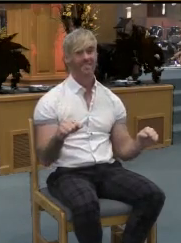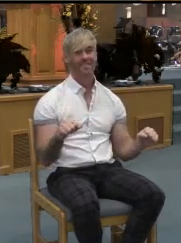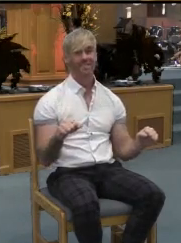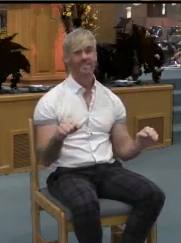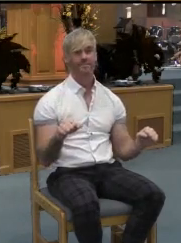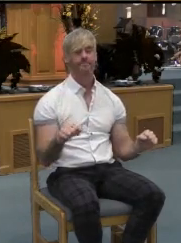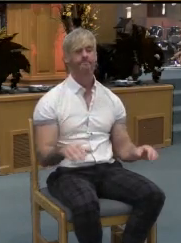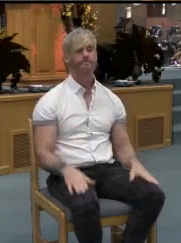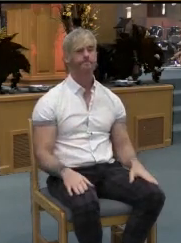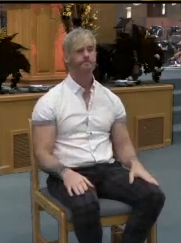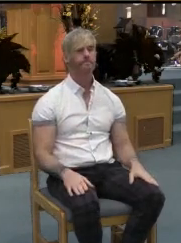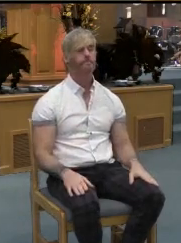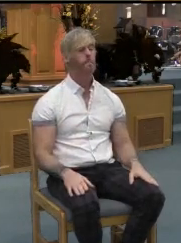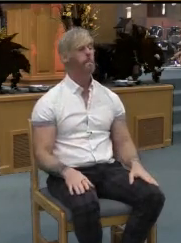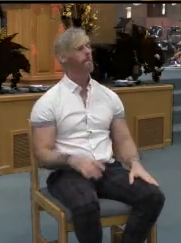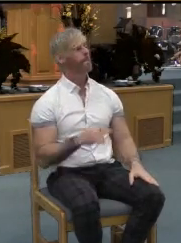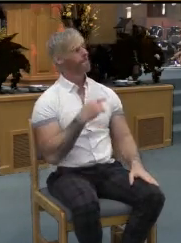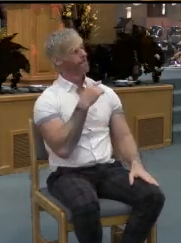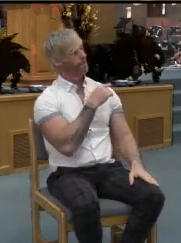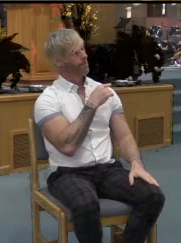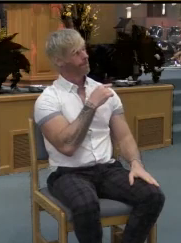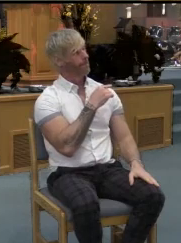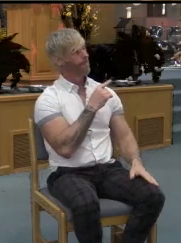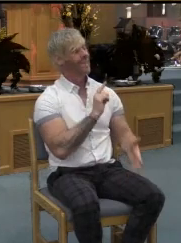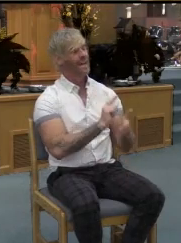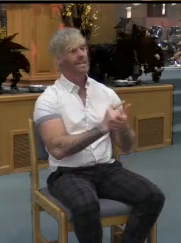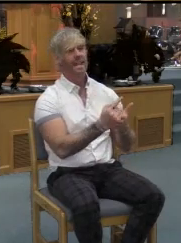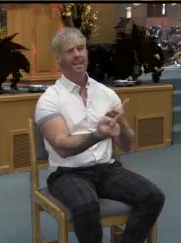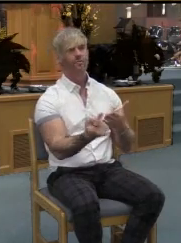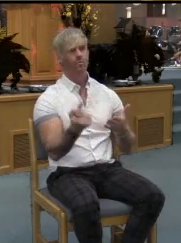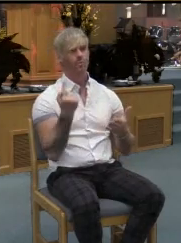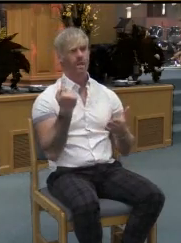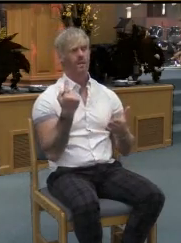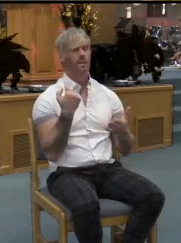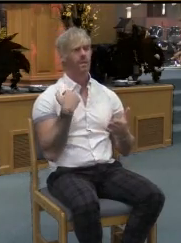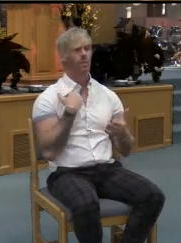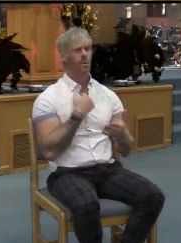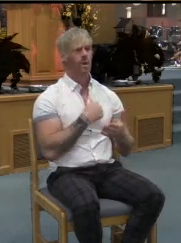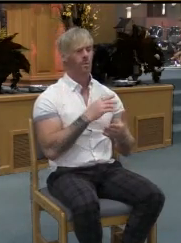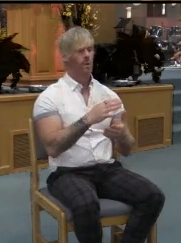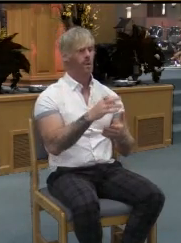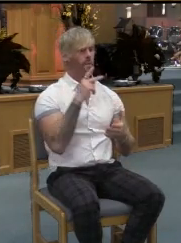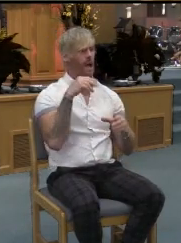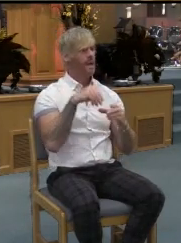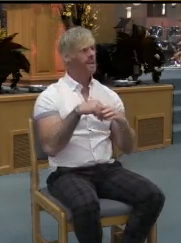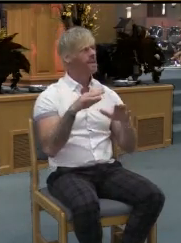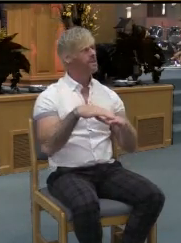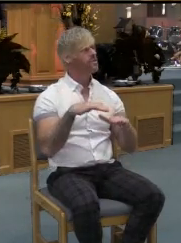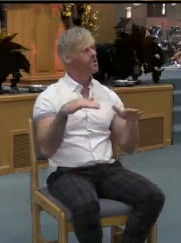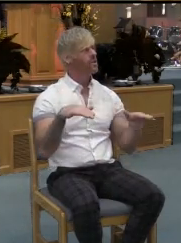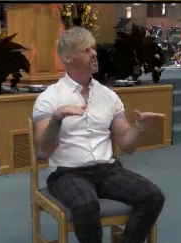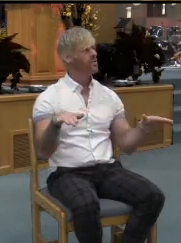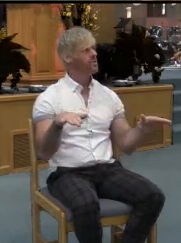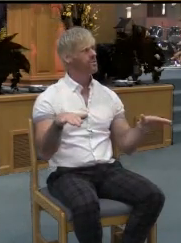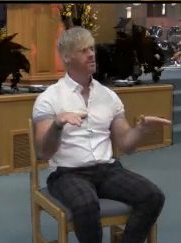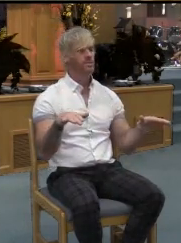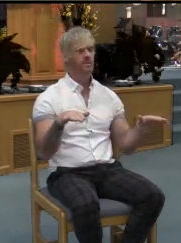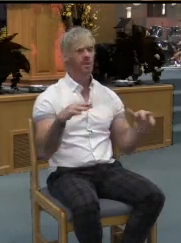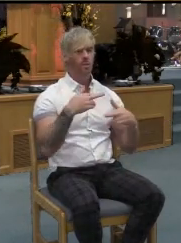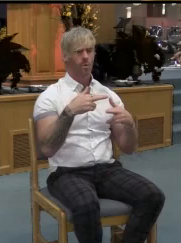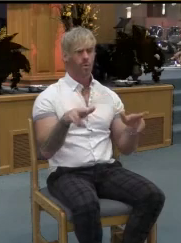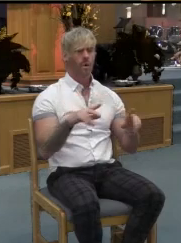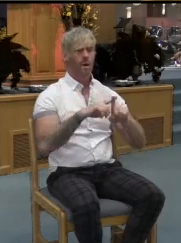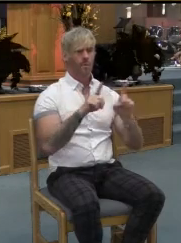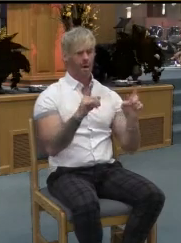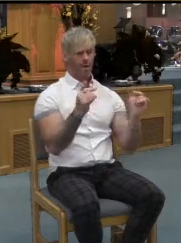Over in the Hope Center this week, and I think next week, we're going to be back in the children's church room. I think next week or the following week. But